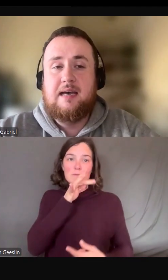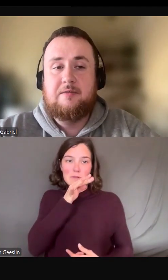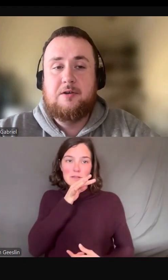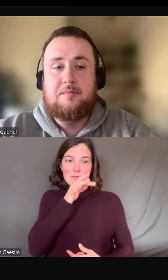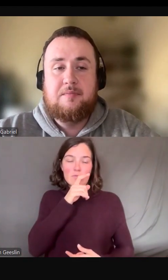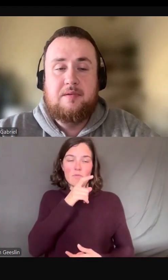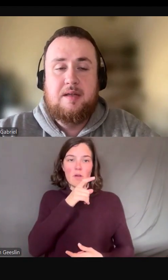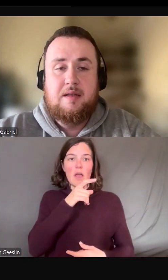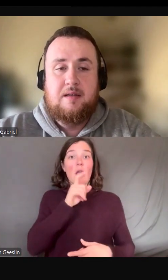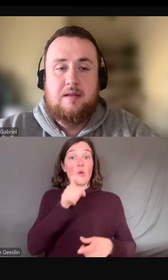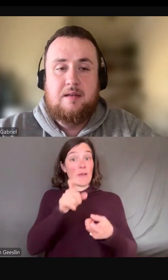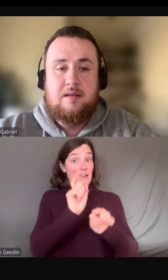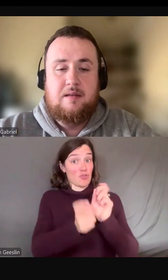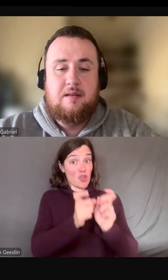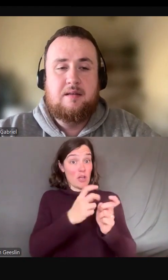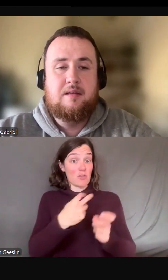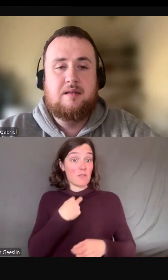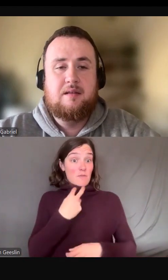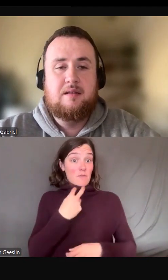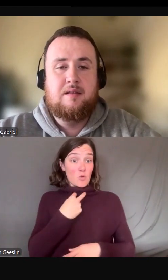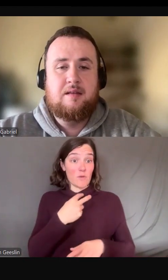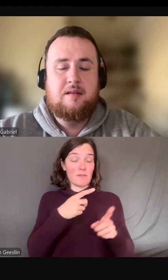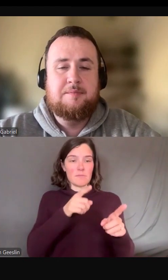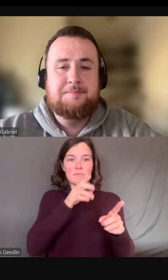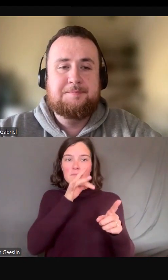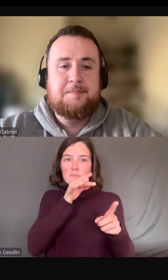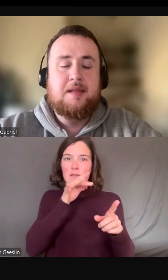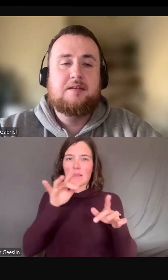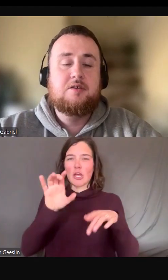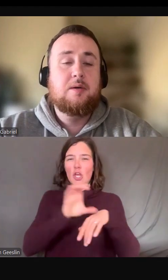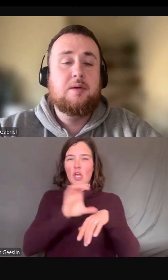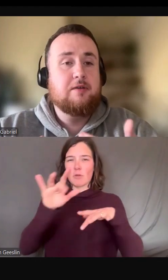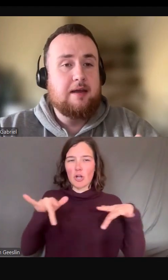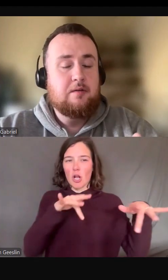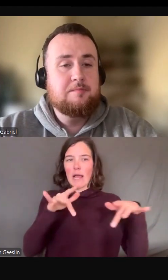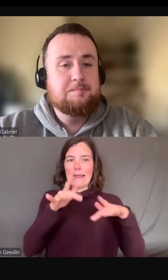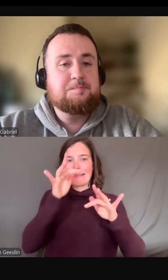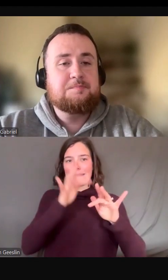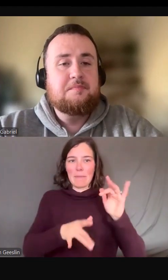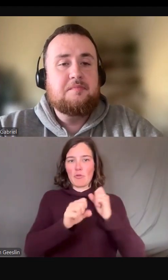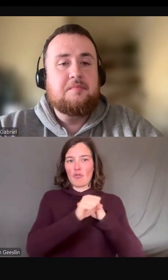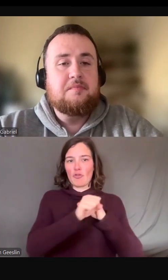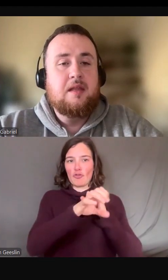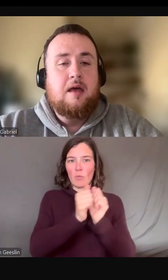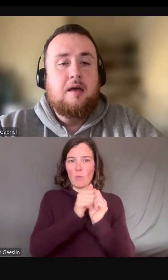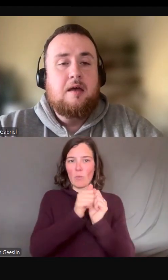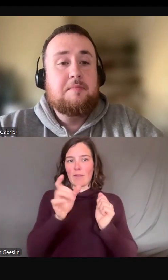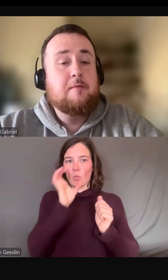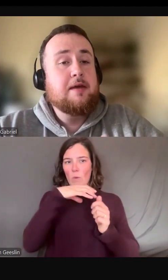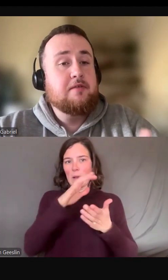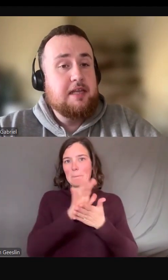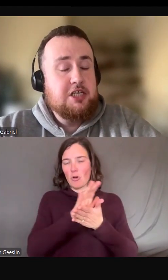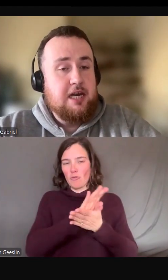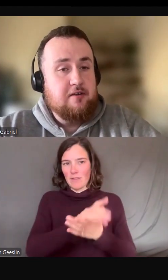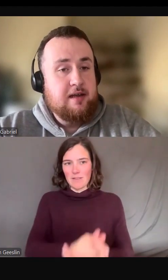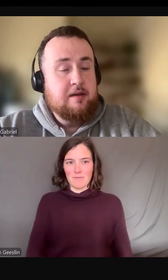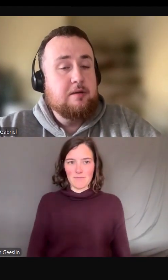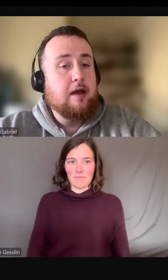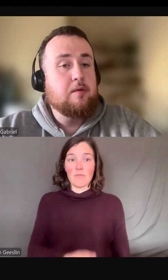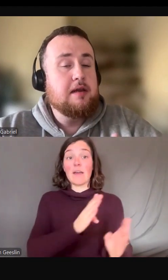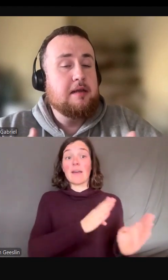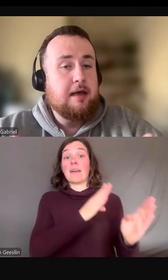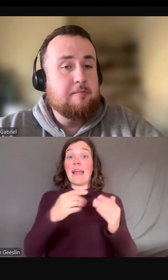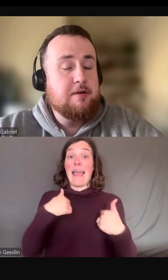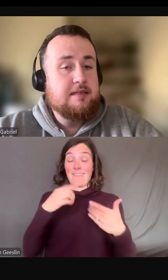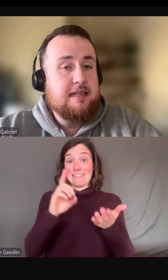voice after. Skip the trailers with this weird movie. So it will read out. Then we have a dictionary that